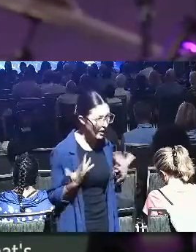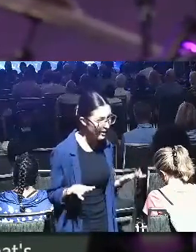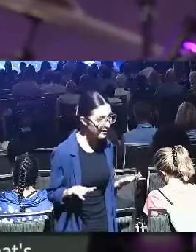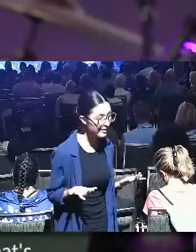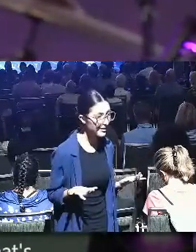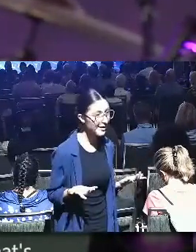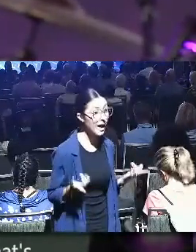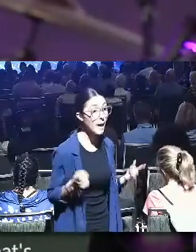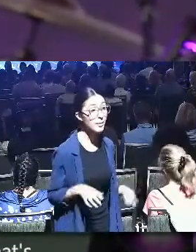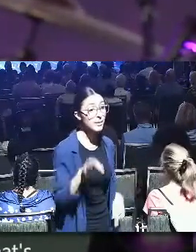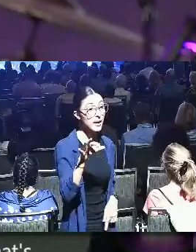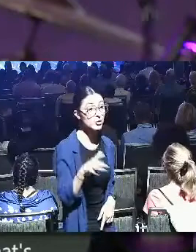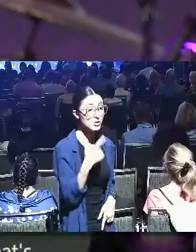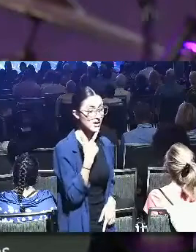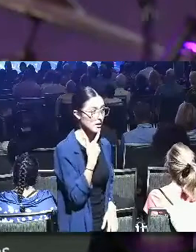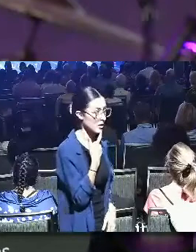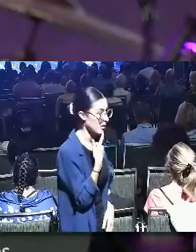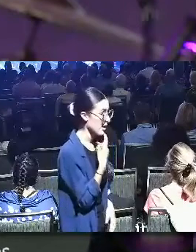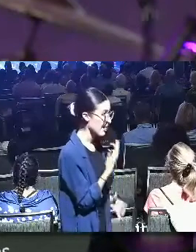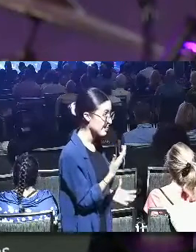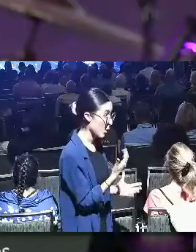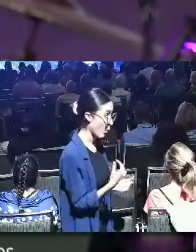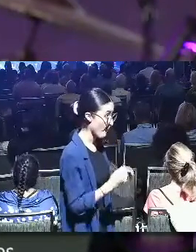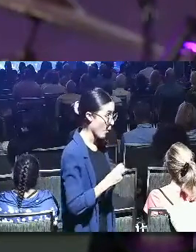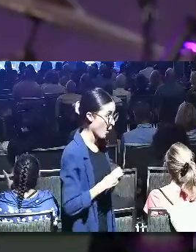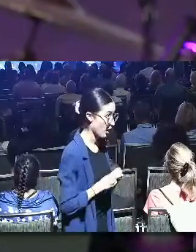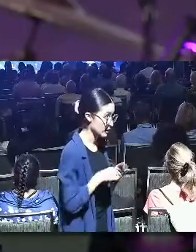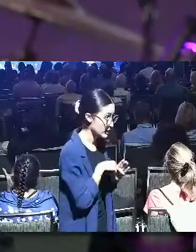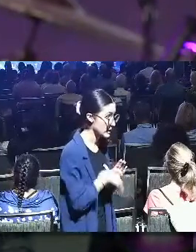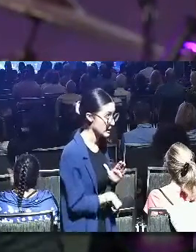he comes back, he's like, they want another lesson.